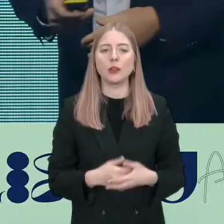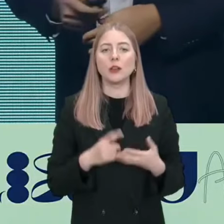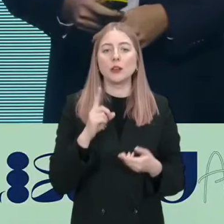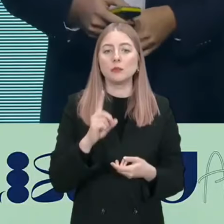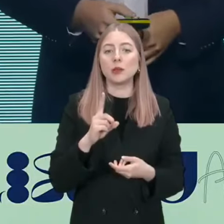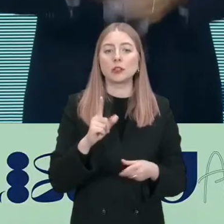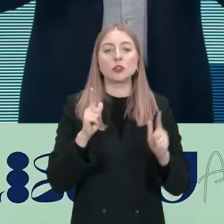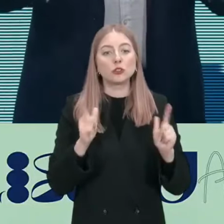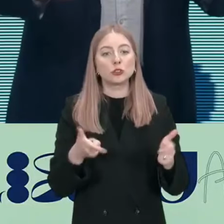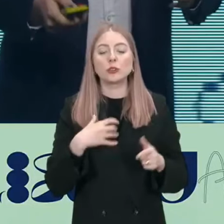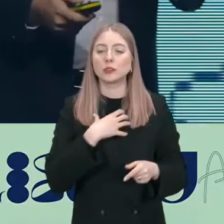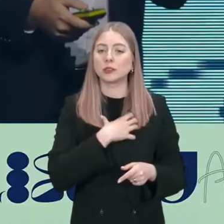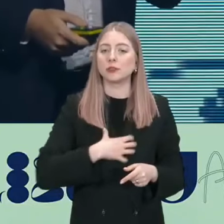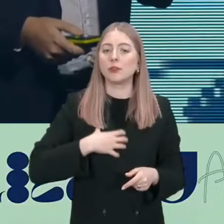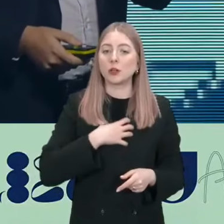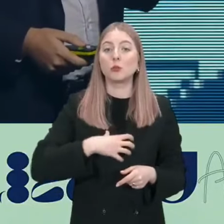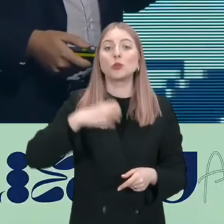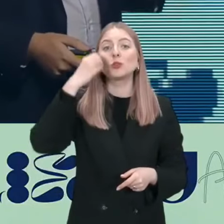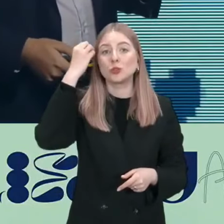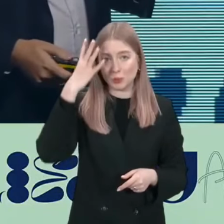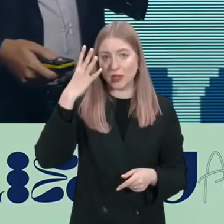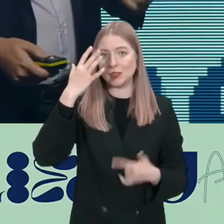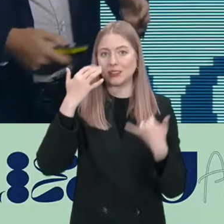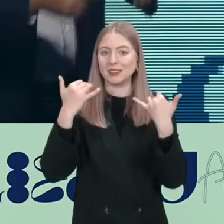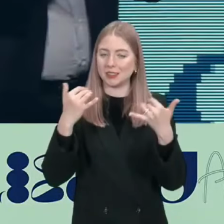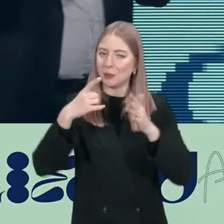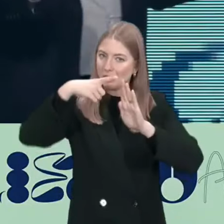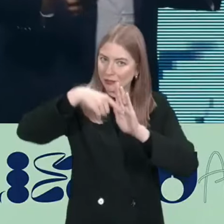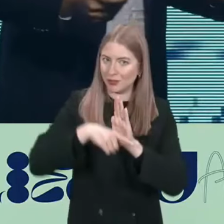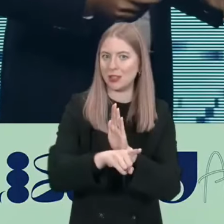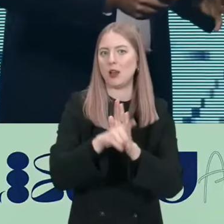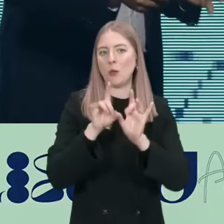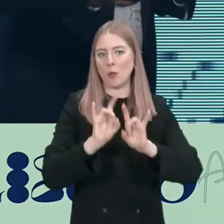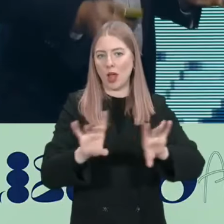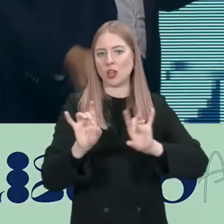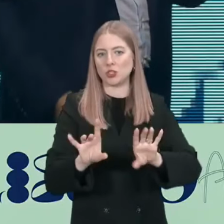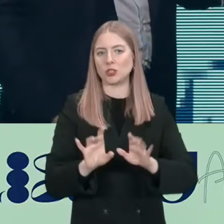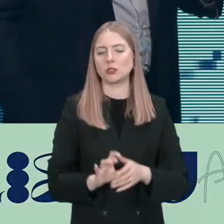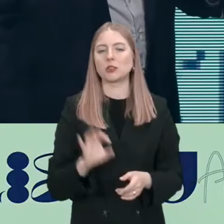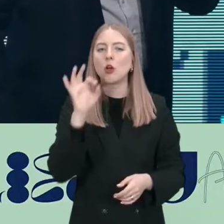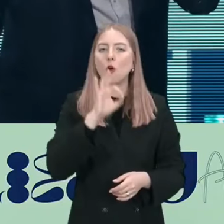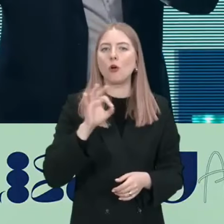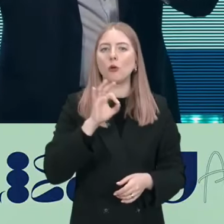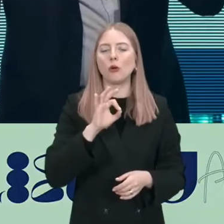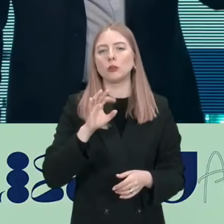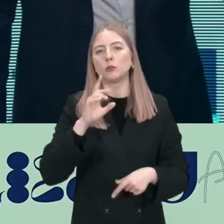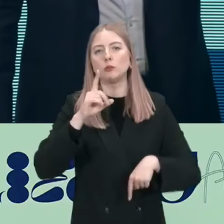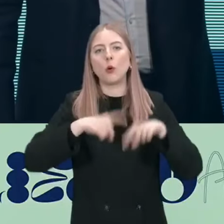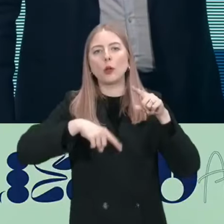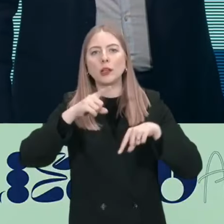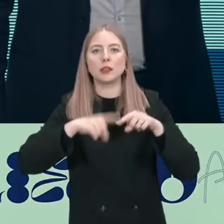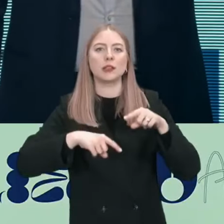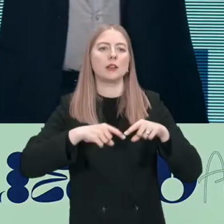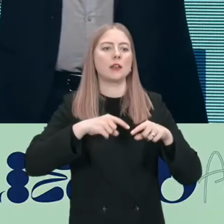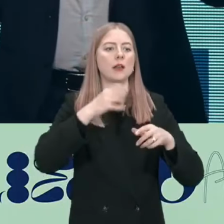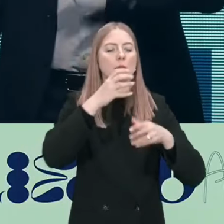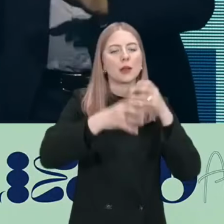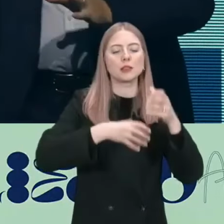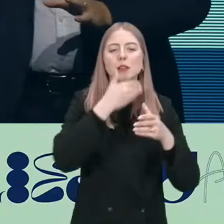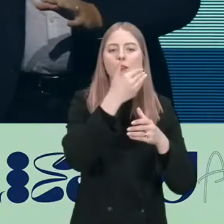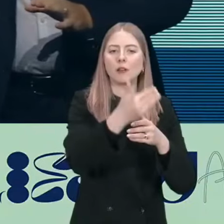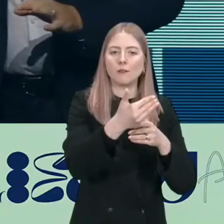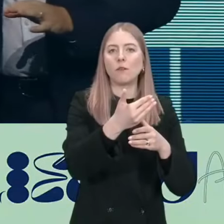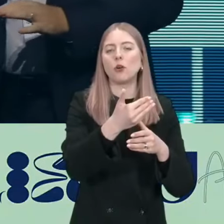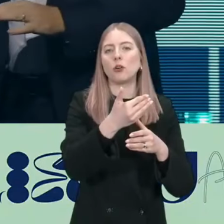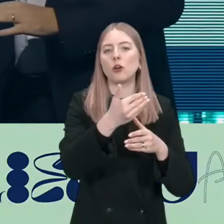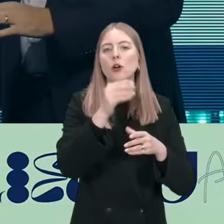okay? Talking about the geopolitical risk matrix. This is something we've developed for you to understand practically how to apply geopolitics each and every one of